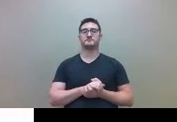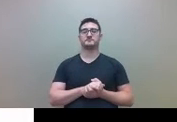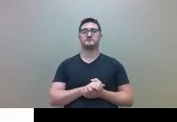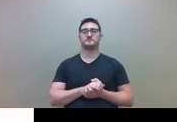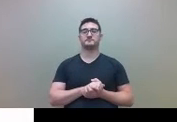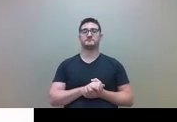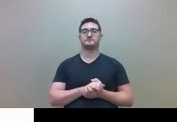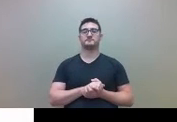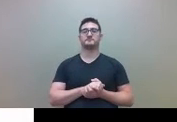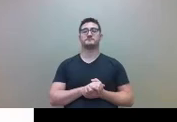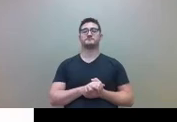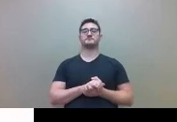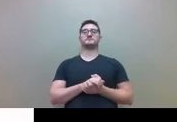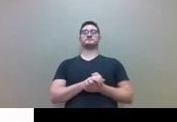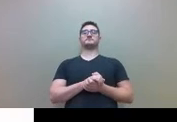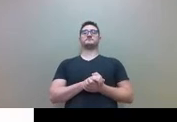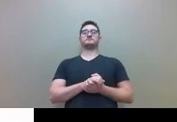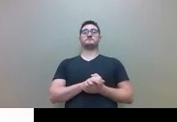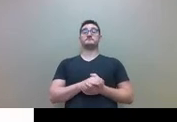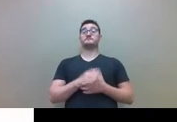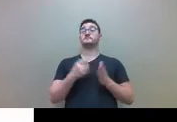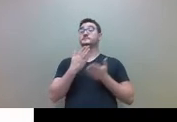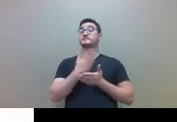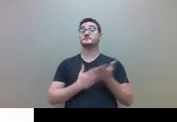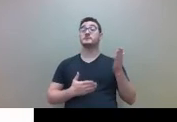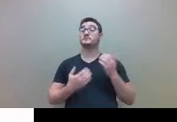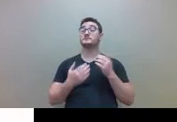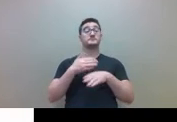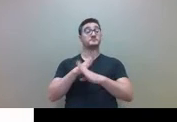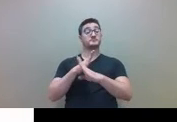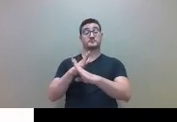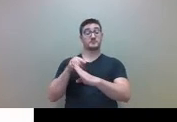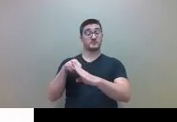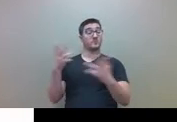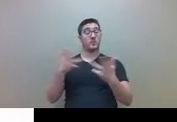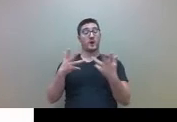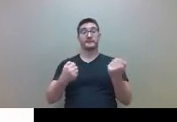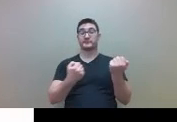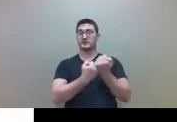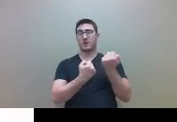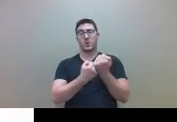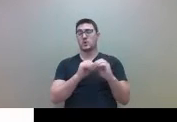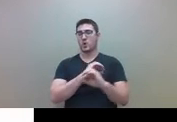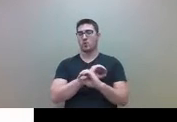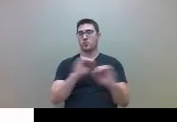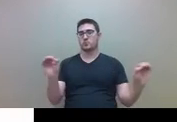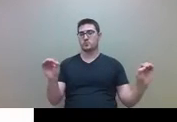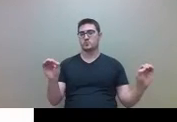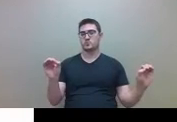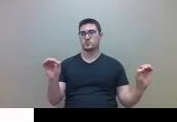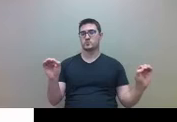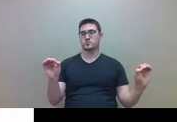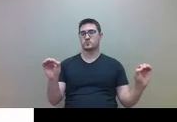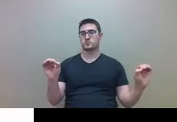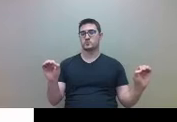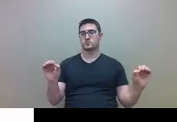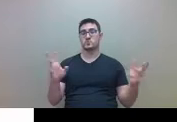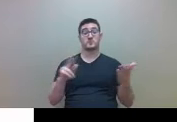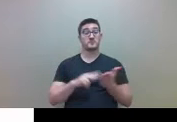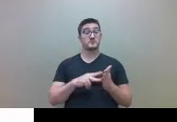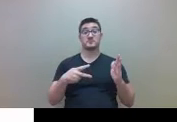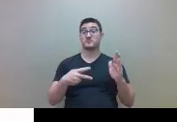Basically, so a couple of the barriers are lack of support hands-on. So this could be that, you're not receiving